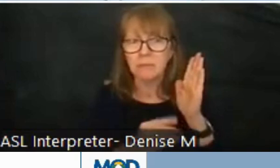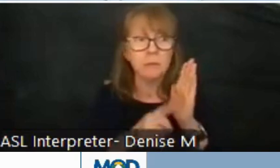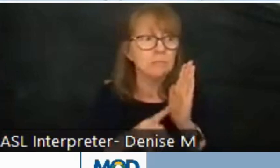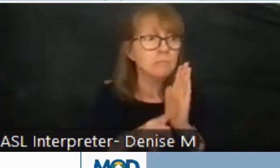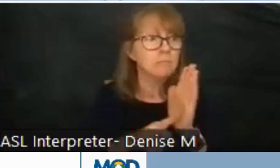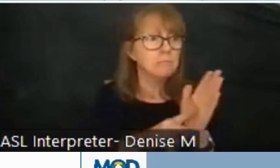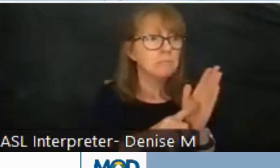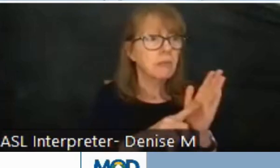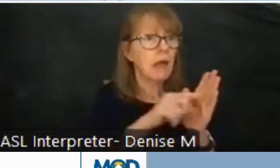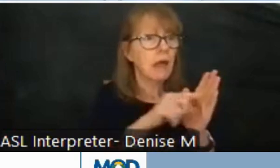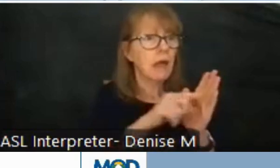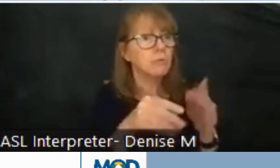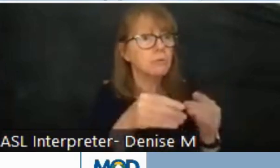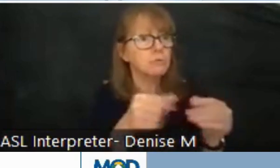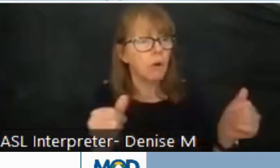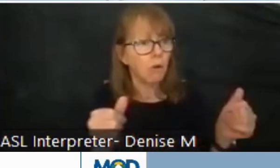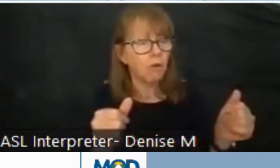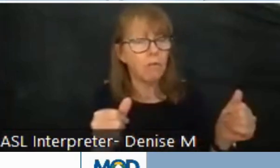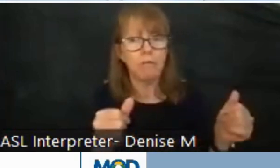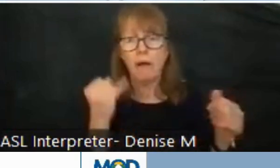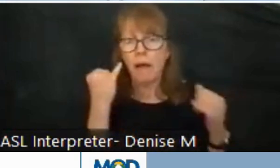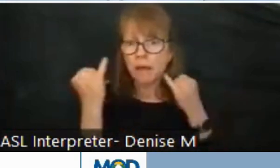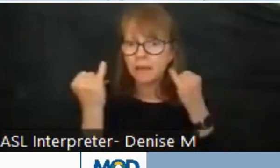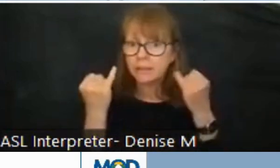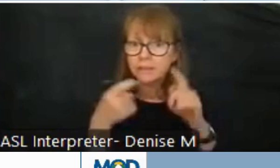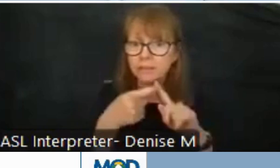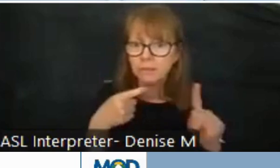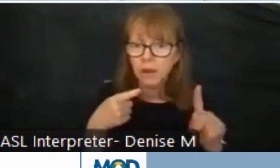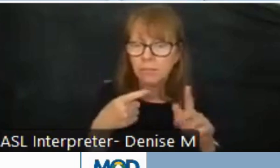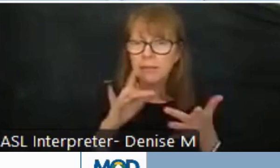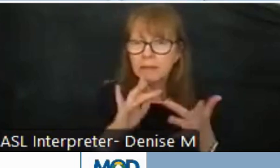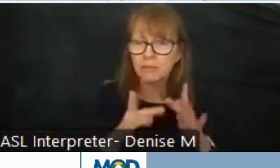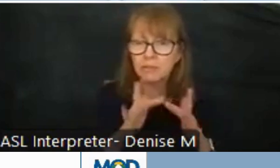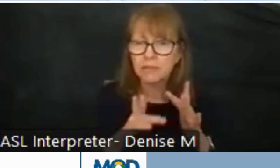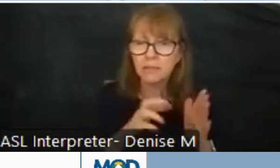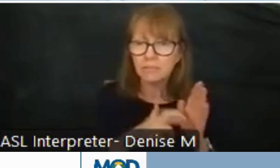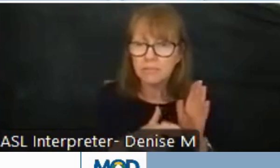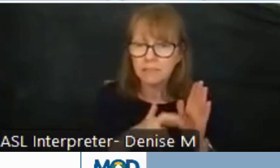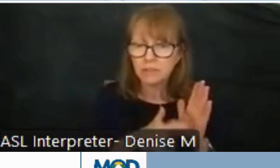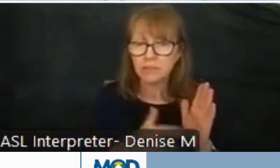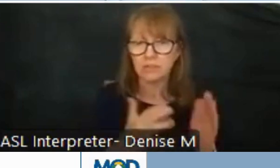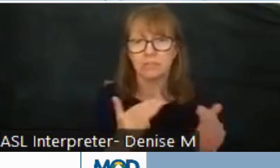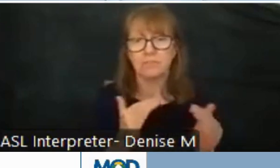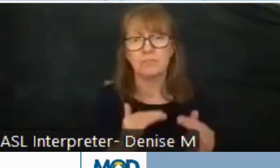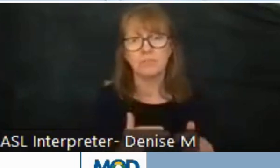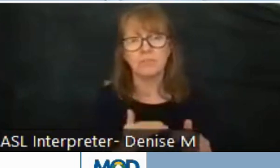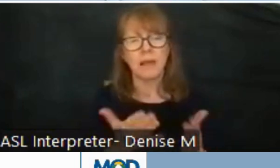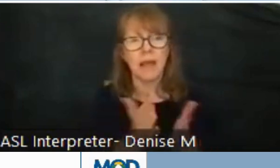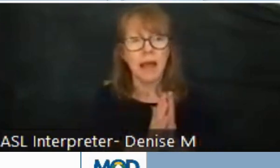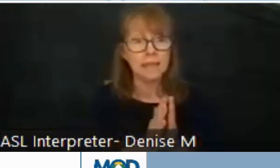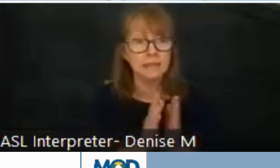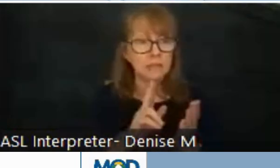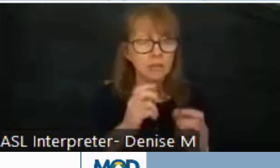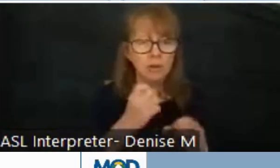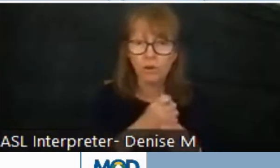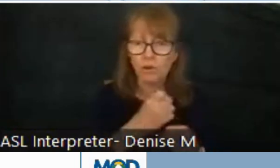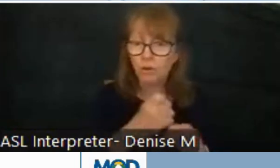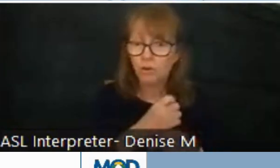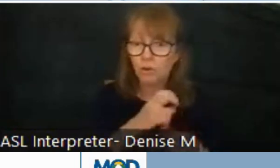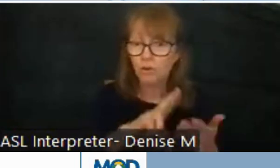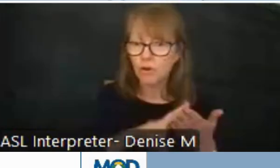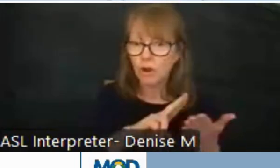You might get ideas from an internet research or from asking a contractor or an expert about